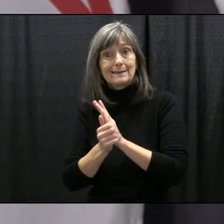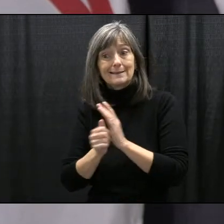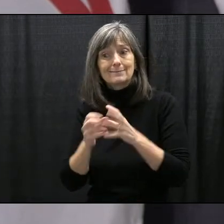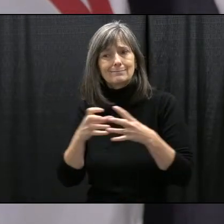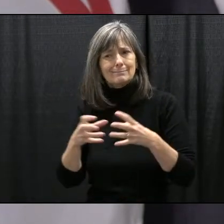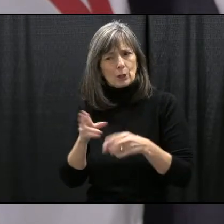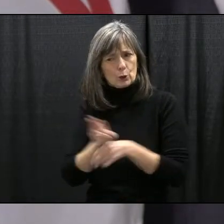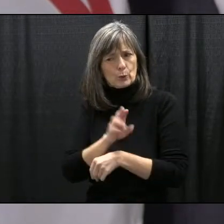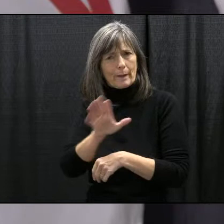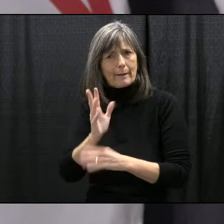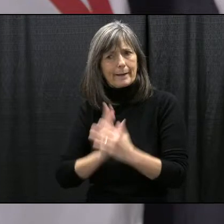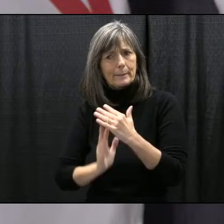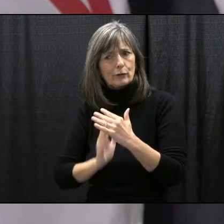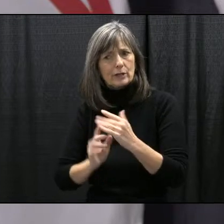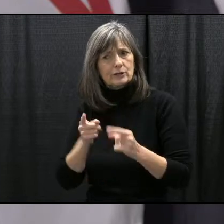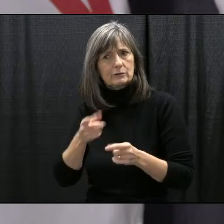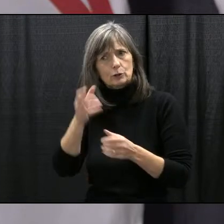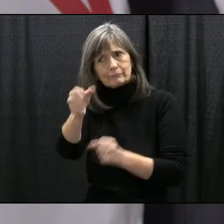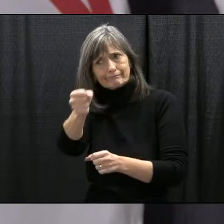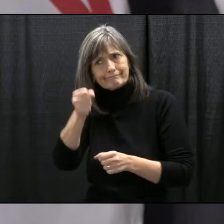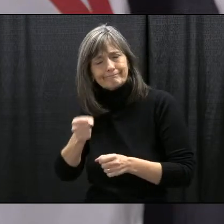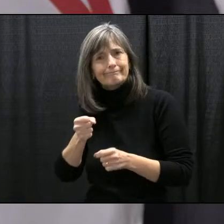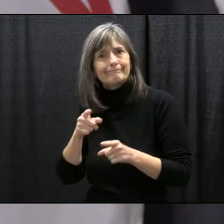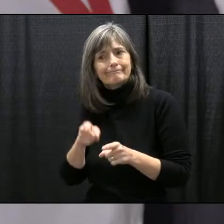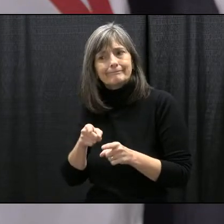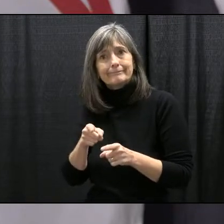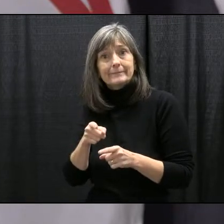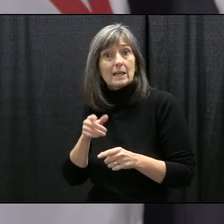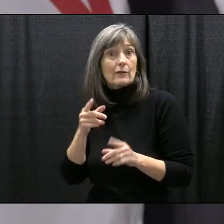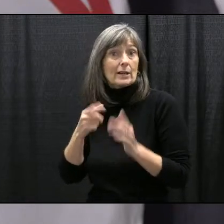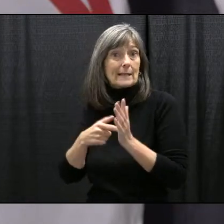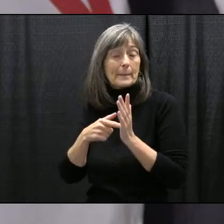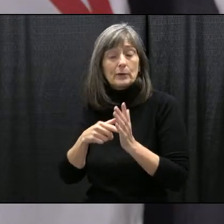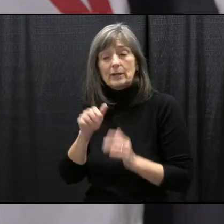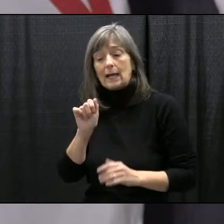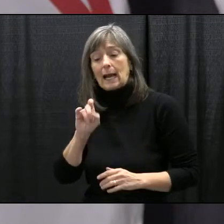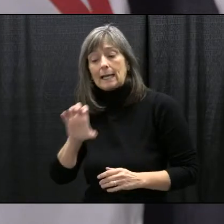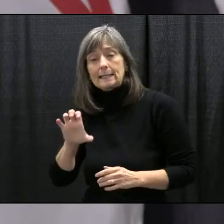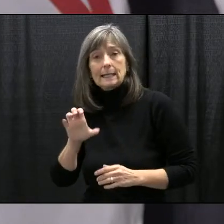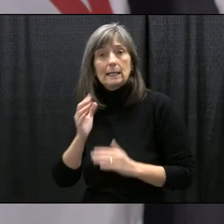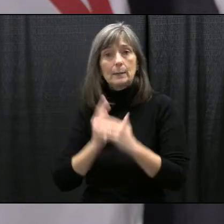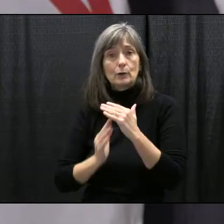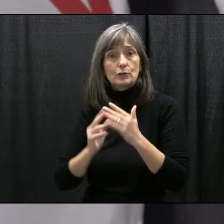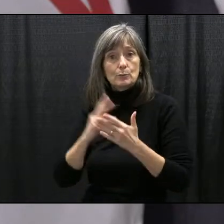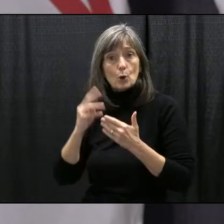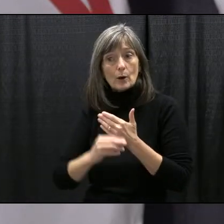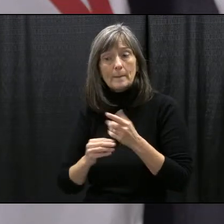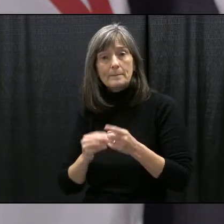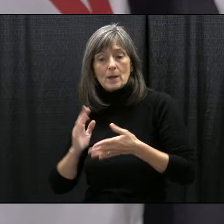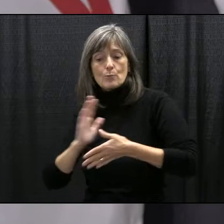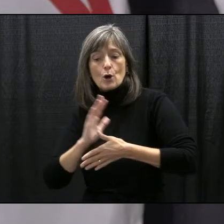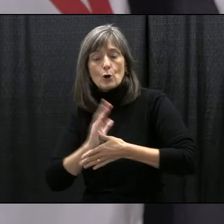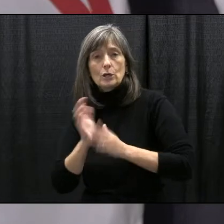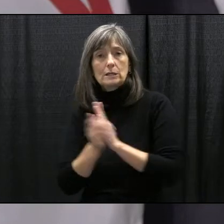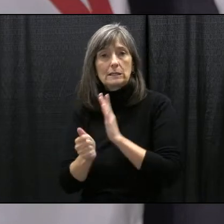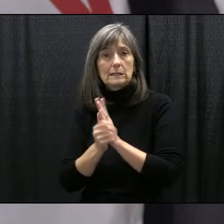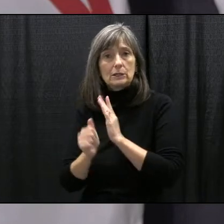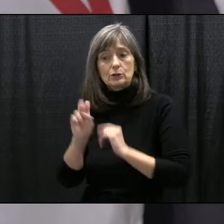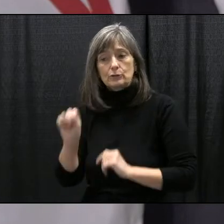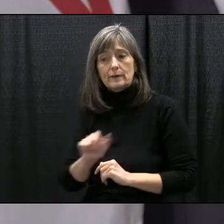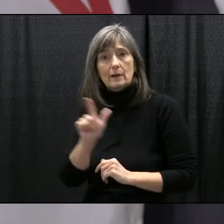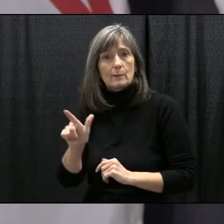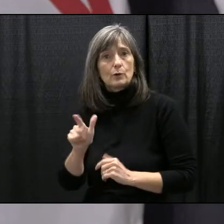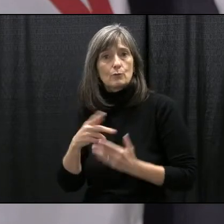their expedited immigration pathways, such as the Atlantic Immigration Program and the Priority Skills Newfoundland and Labrador